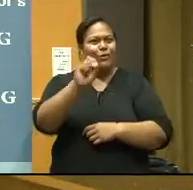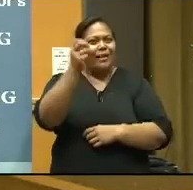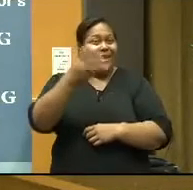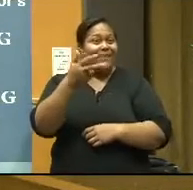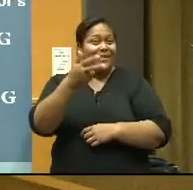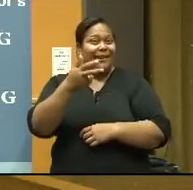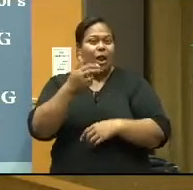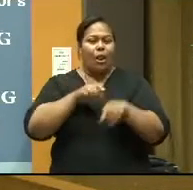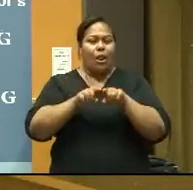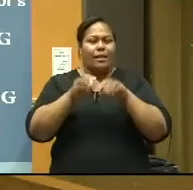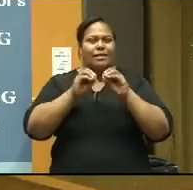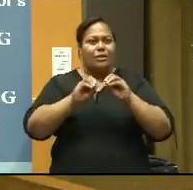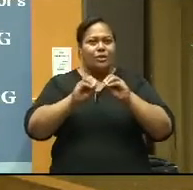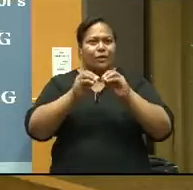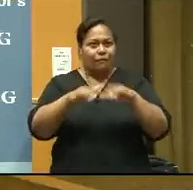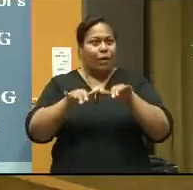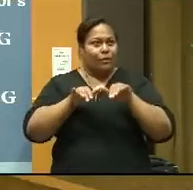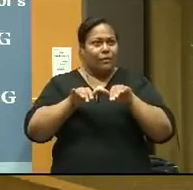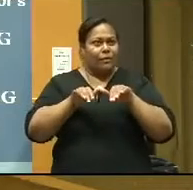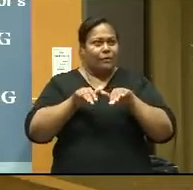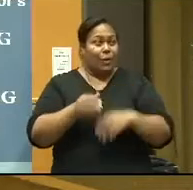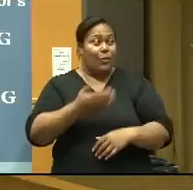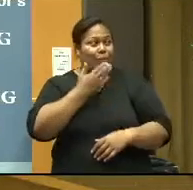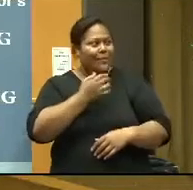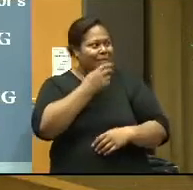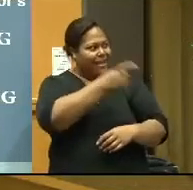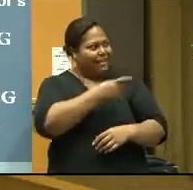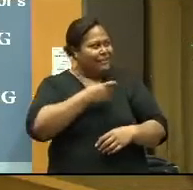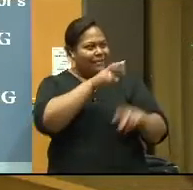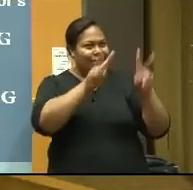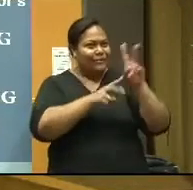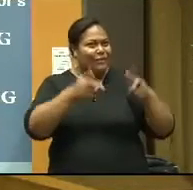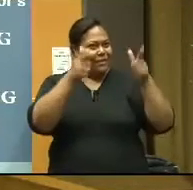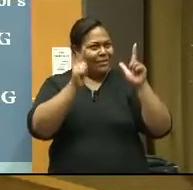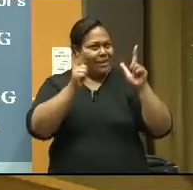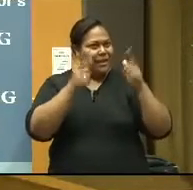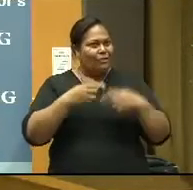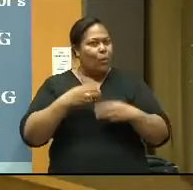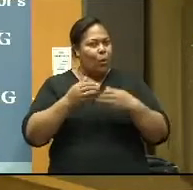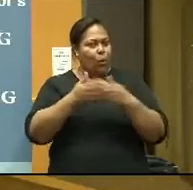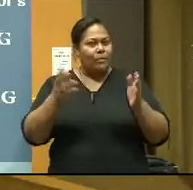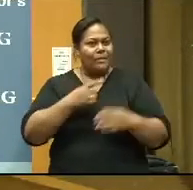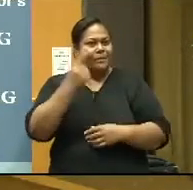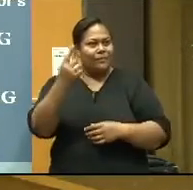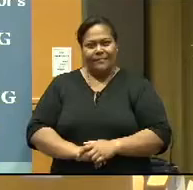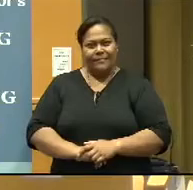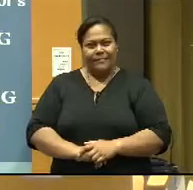Learning Teaching Forum. I now have the pleasure to invite the Vice-Chancellor and President, Professor Rajesh Chandra, to give an opening message.